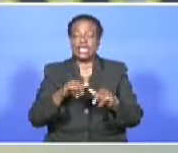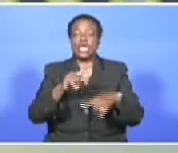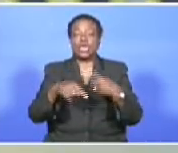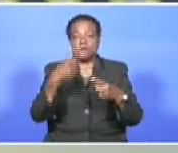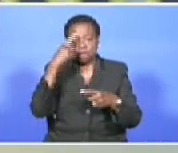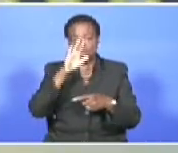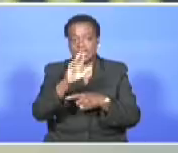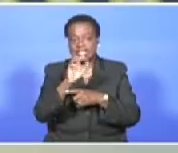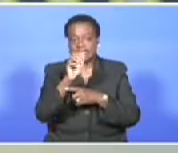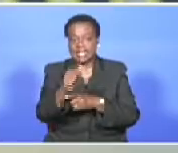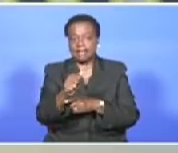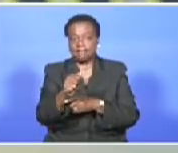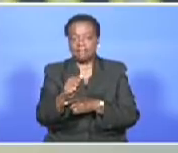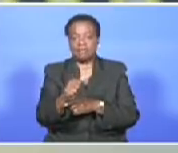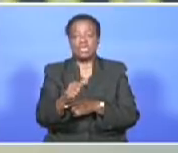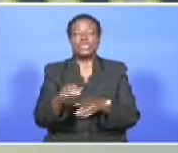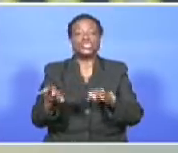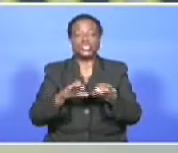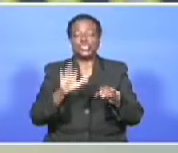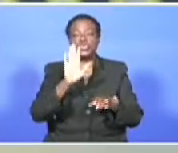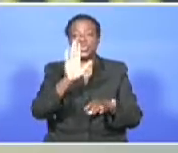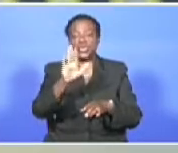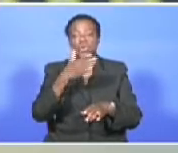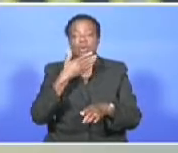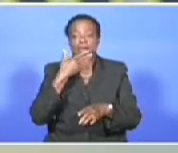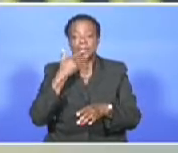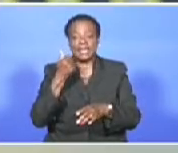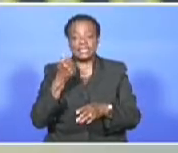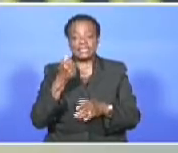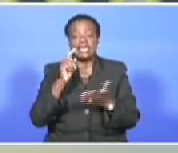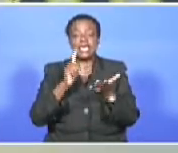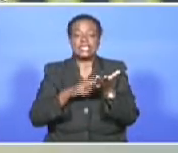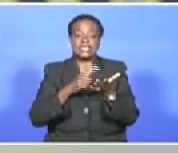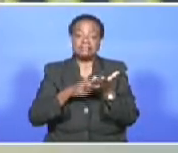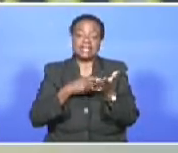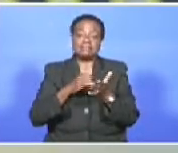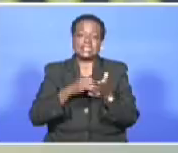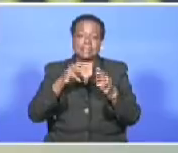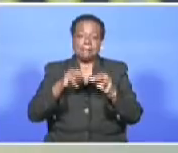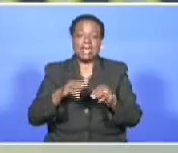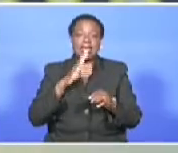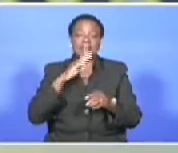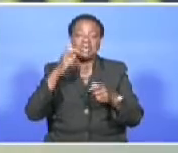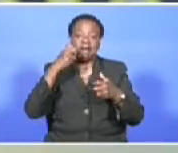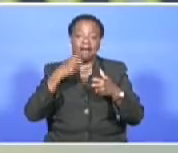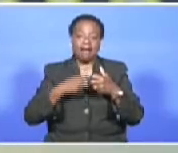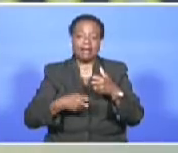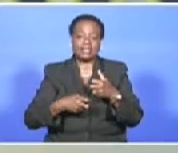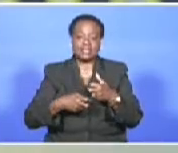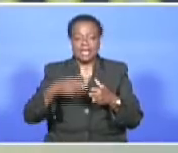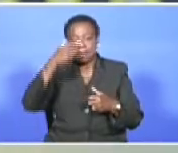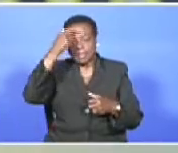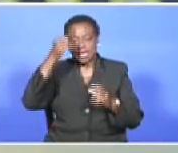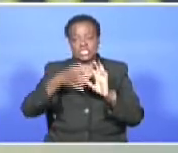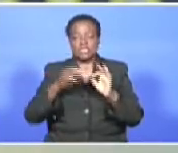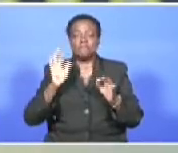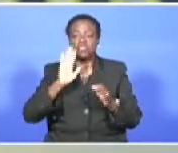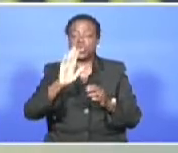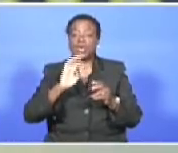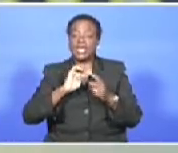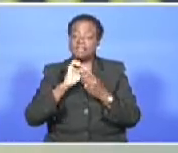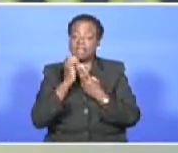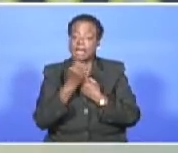it to please anybody and do your best. Like, sometimes it may be hard because of your environment